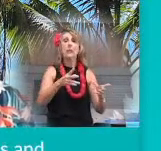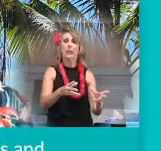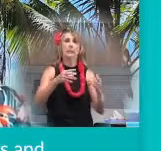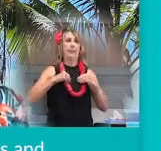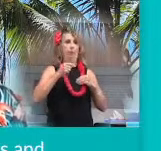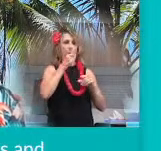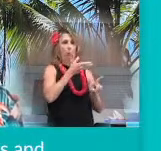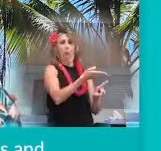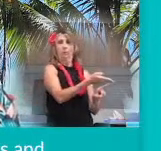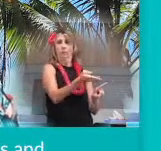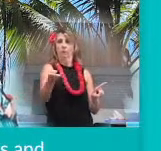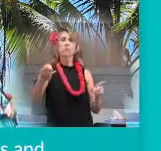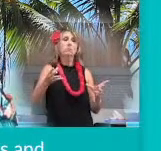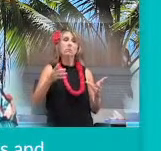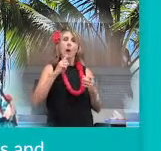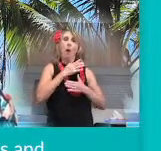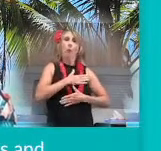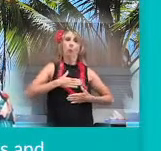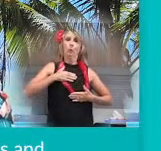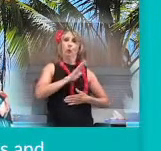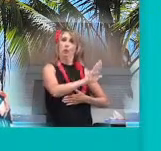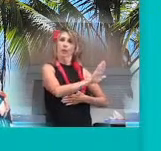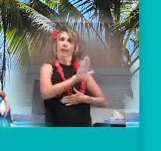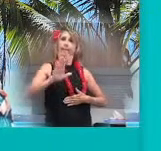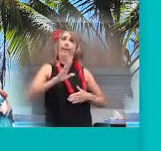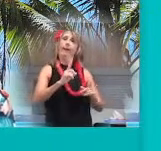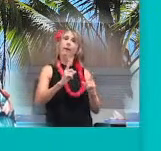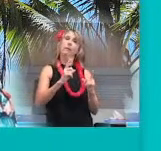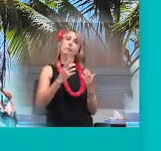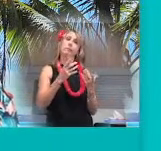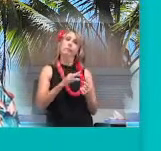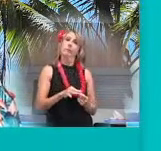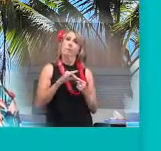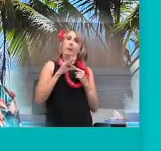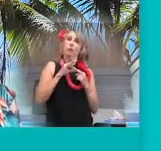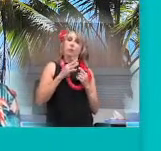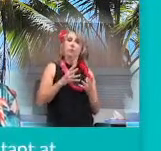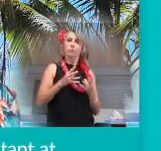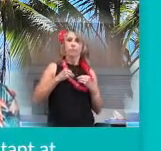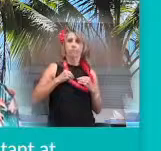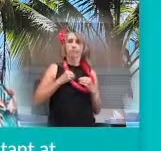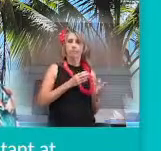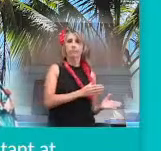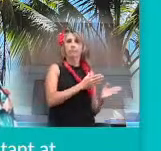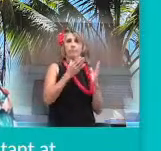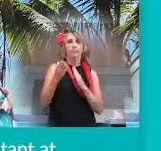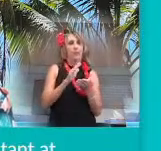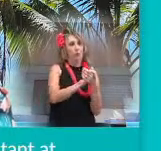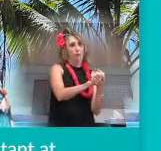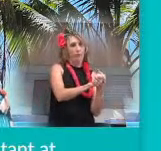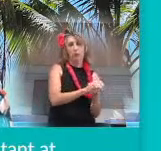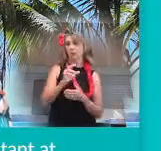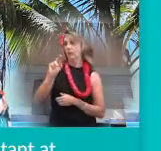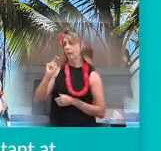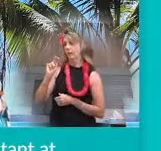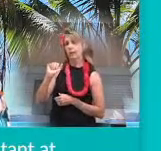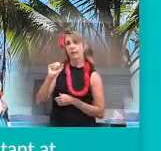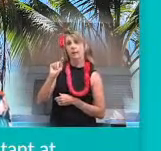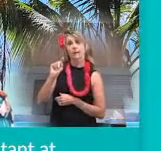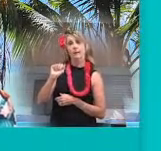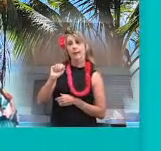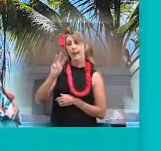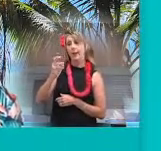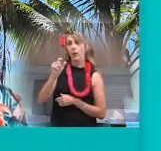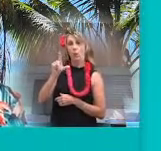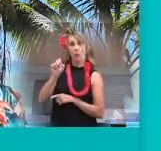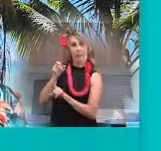appreciating all of their gifts. Congratulations and thank you. Nada Wheeler, Educational Assistant